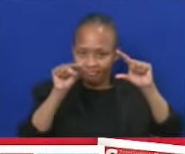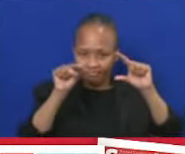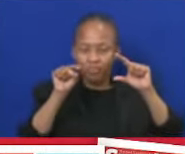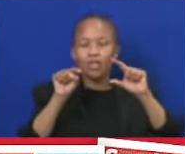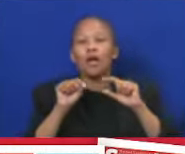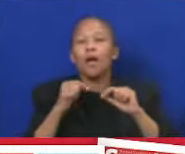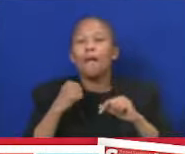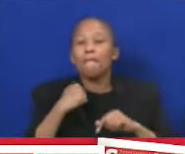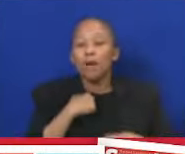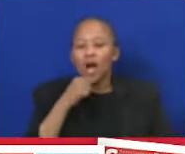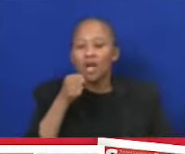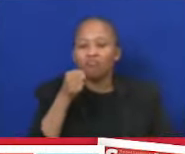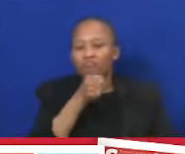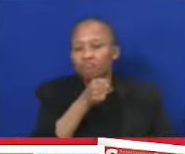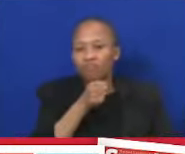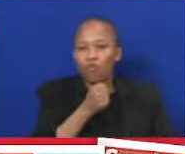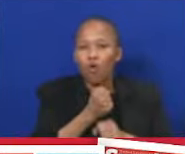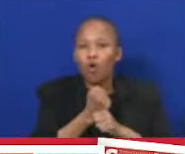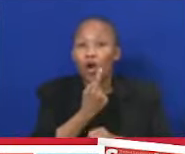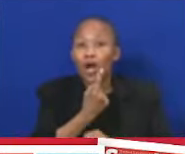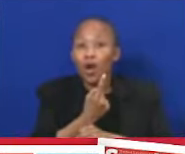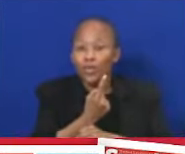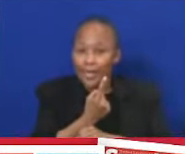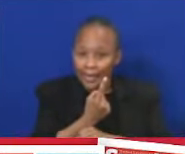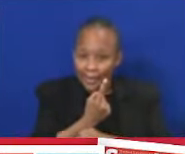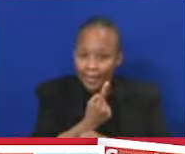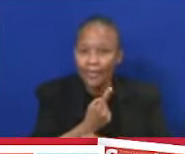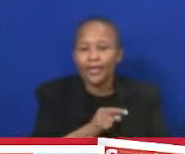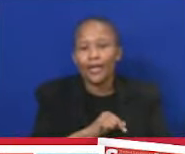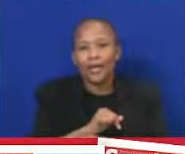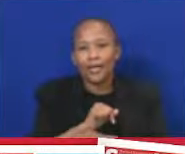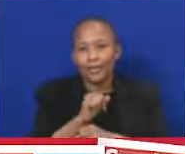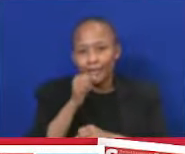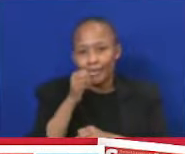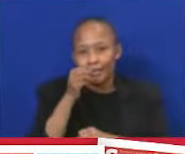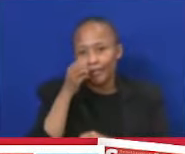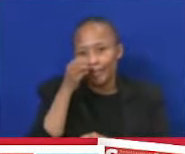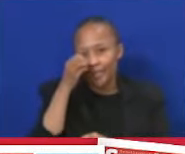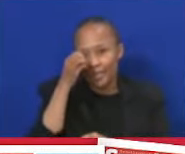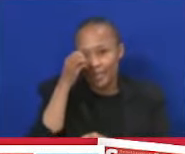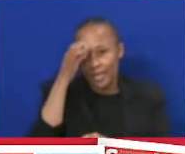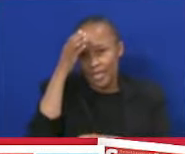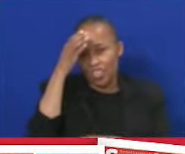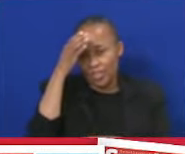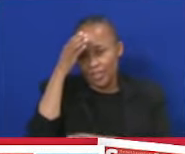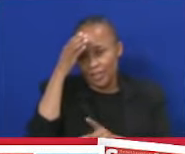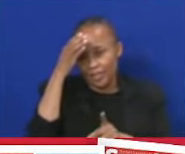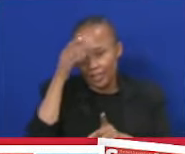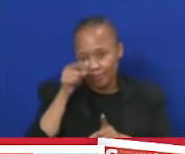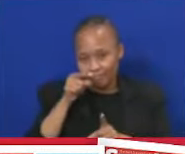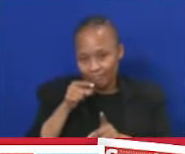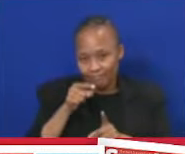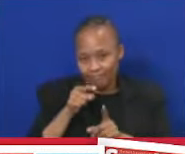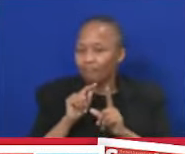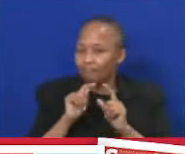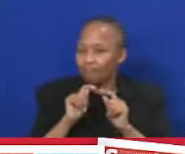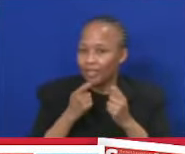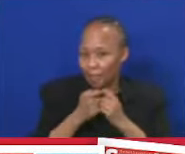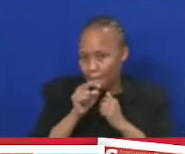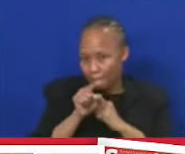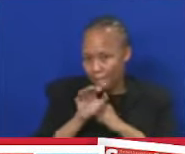Counterintelligence Operations. Witness C, with reference to paragraph 16,